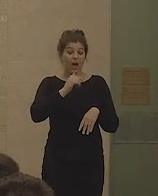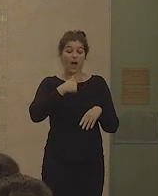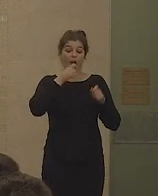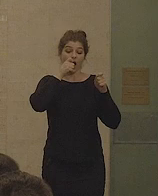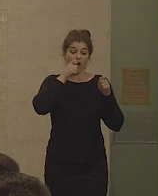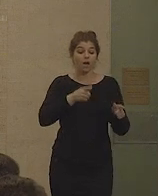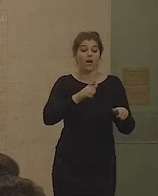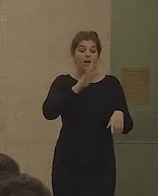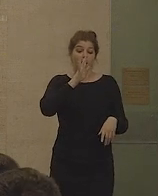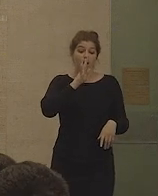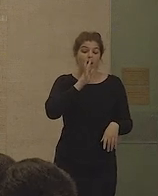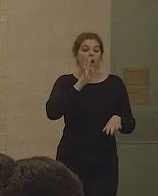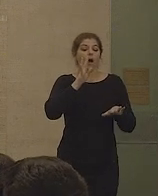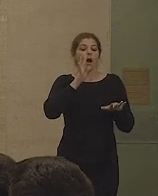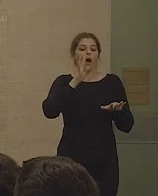stop. I